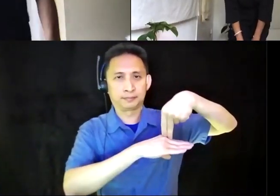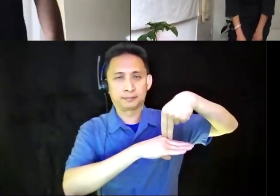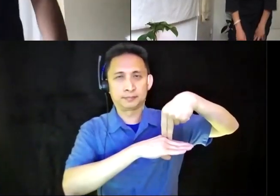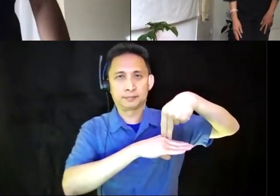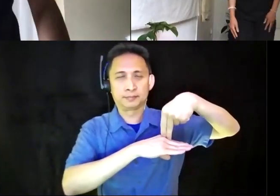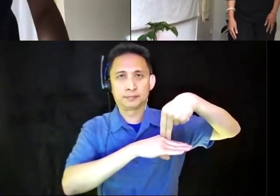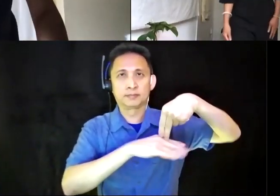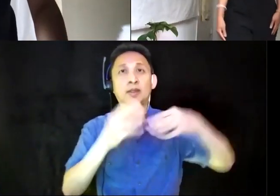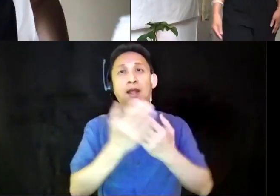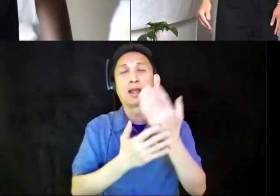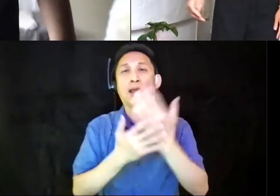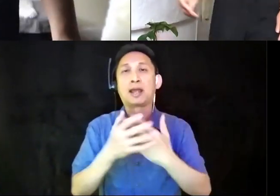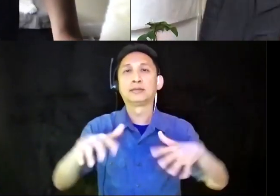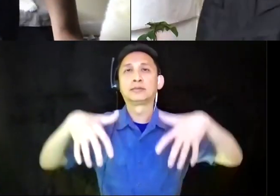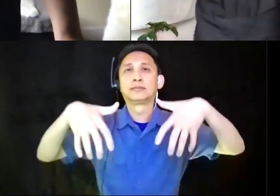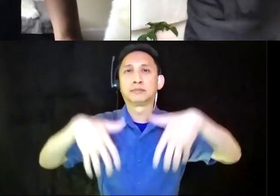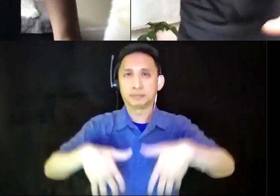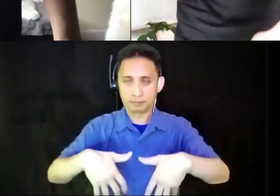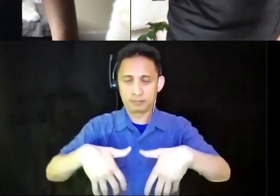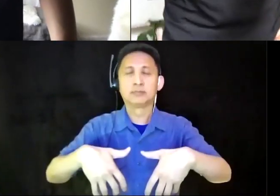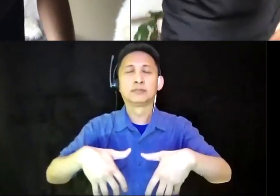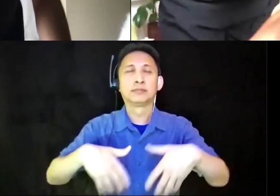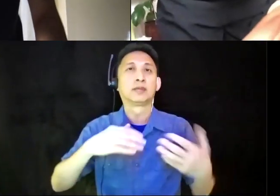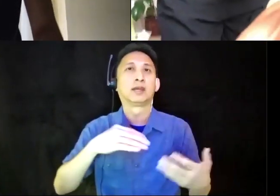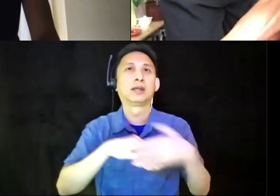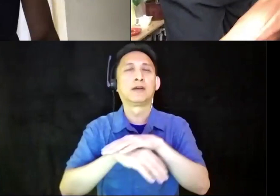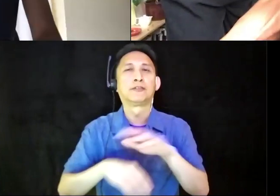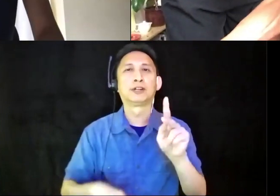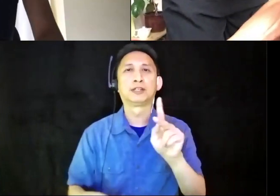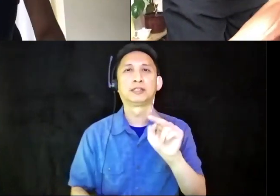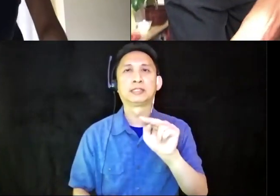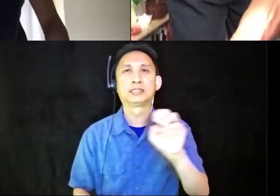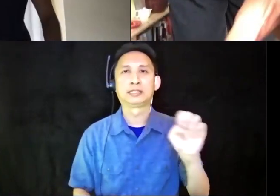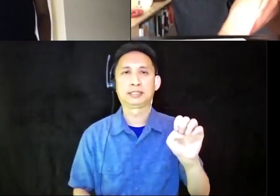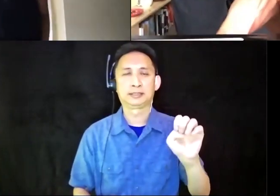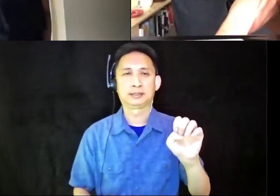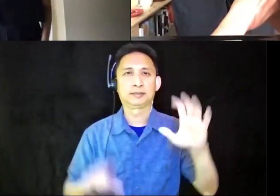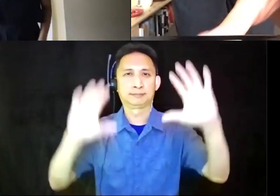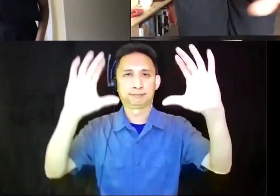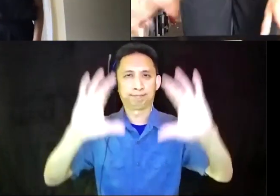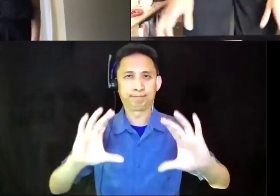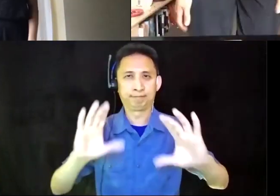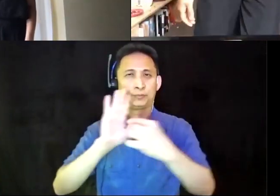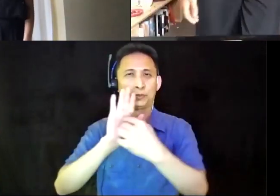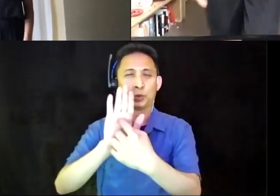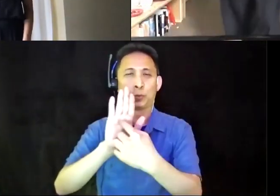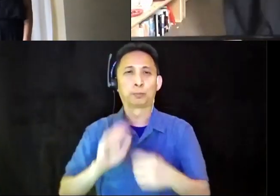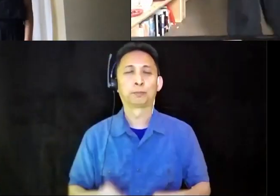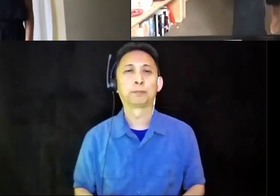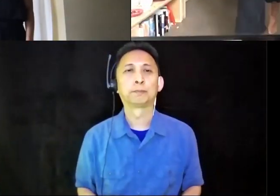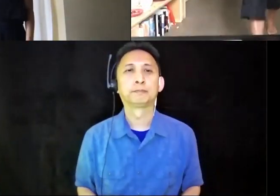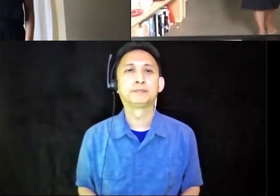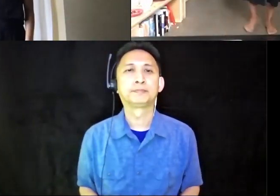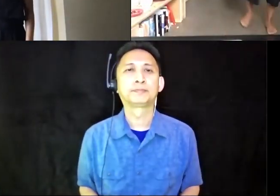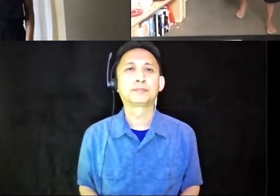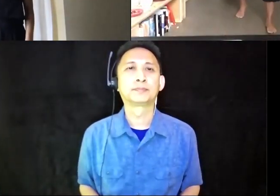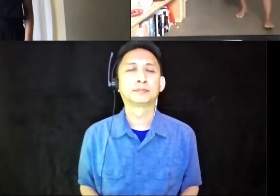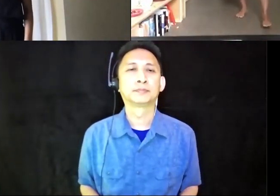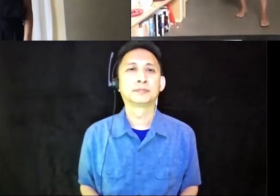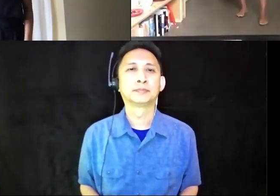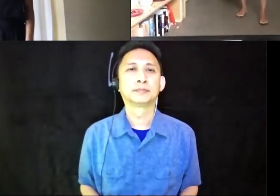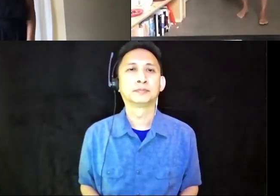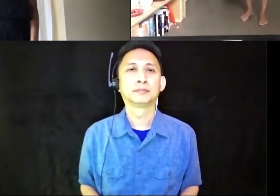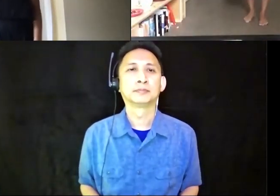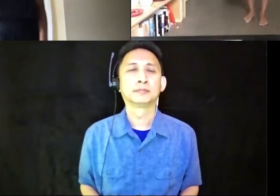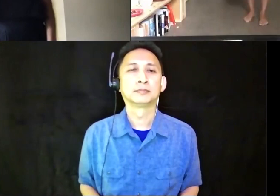knees with our hands. I'll lower my camera a little bit. So bringing